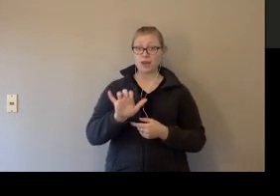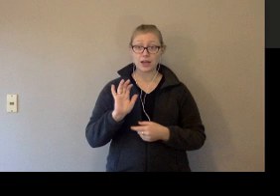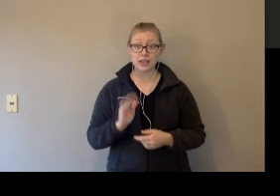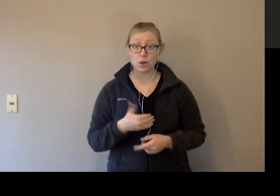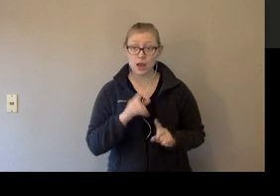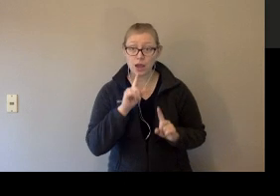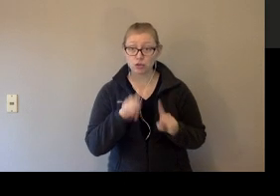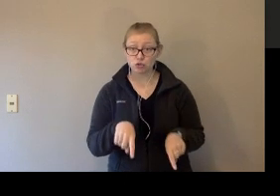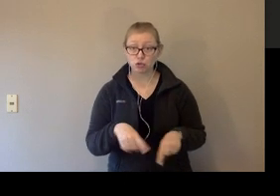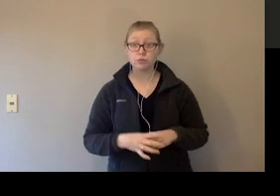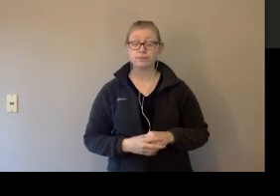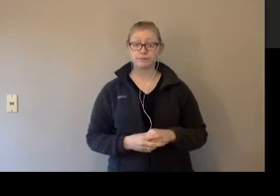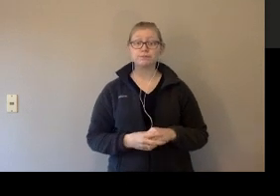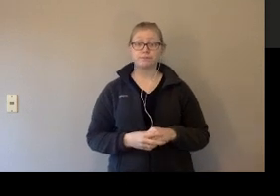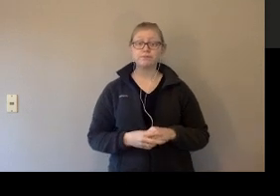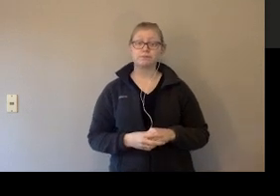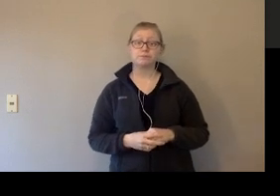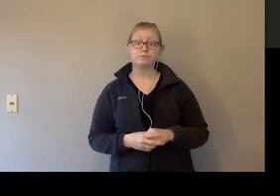solution.